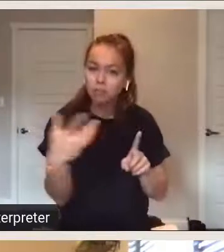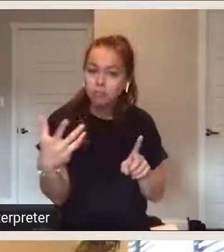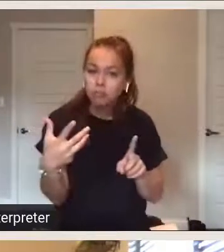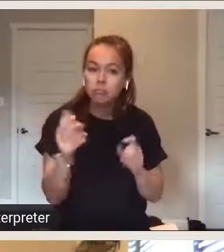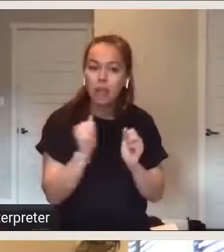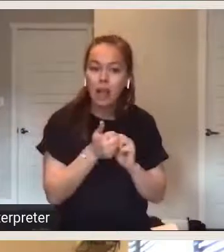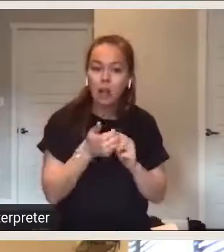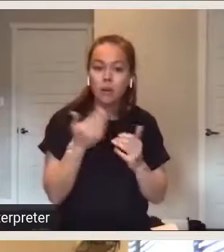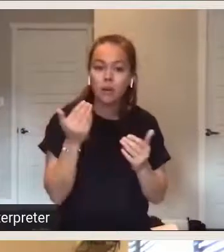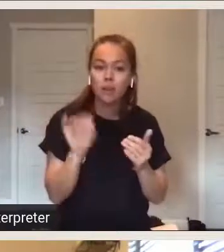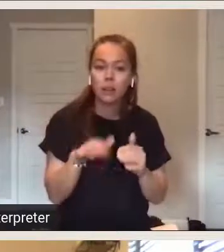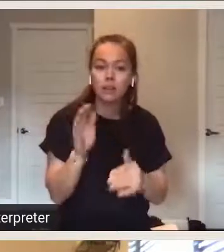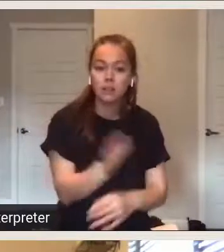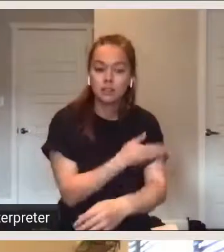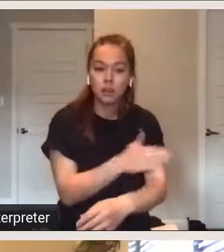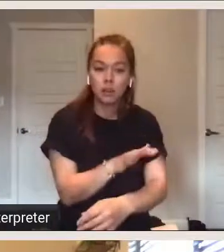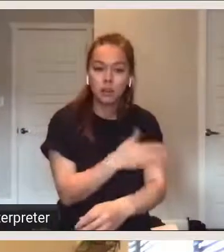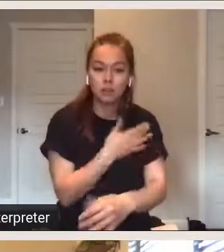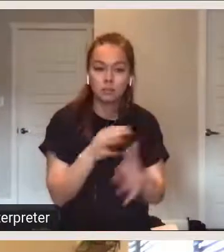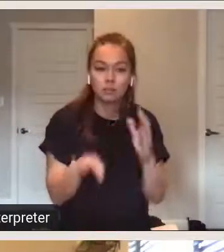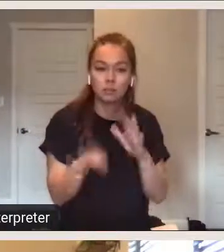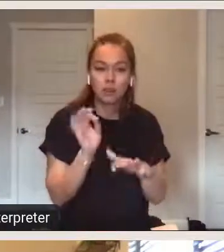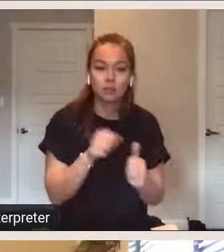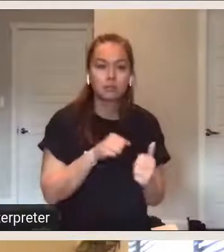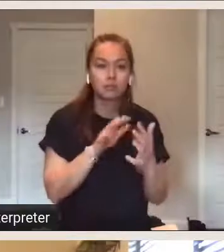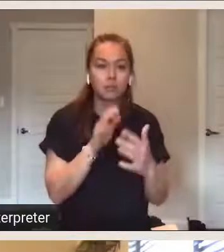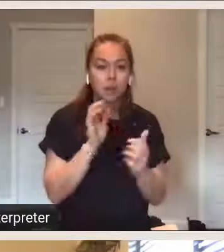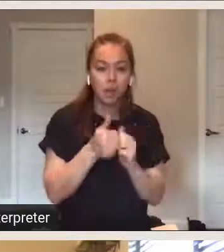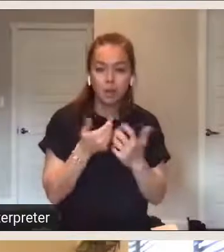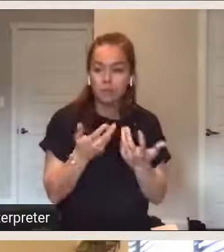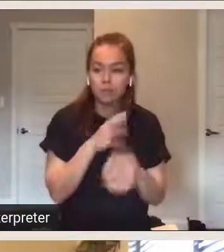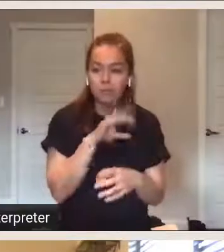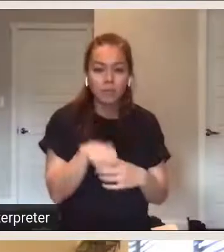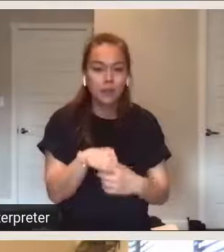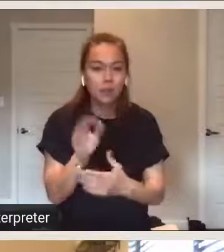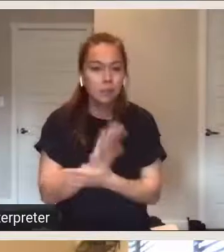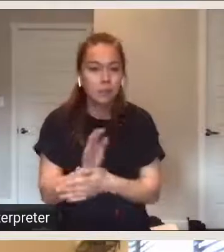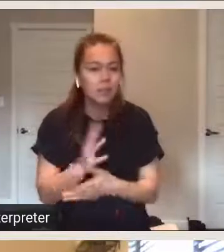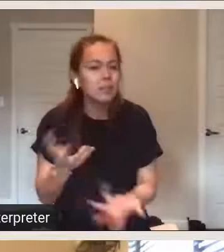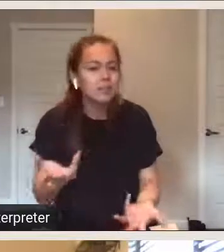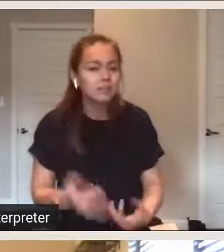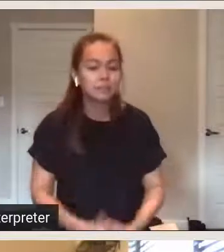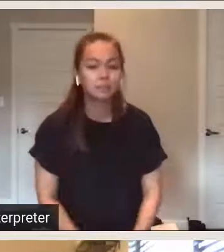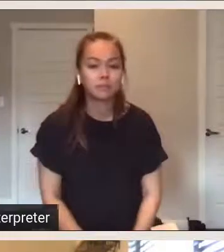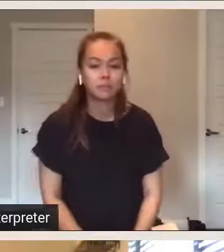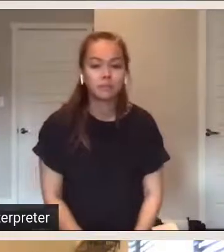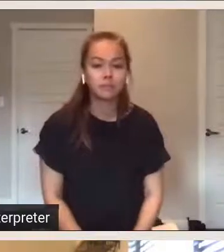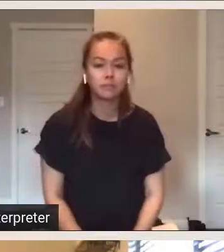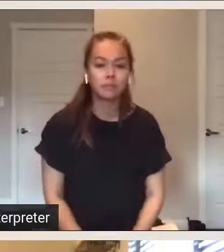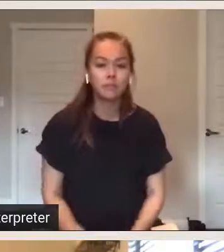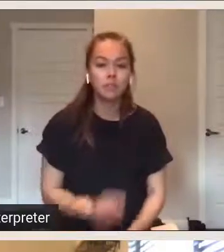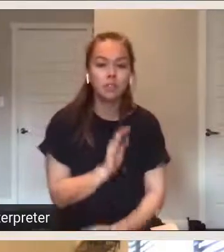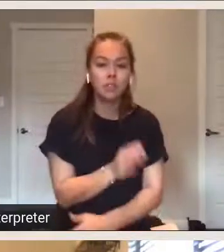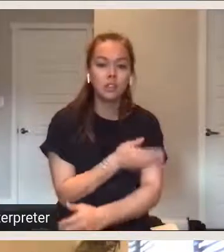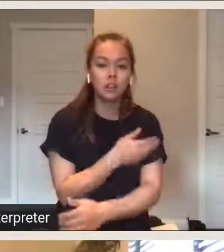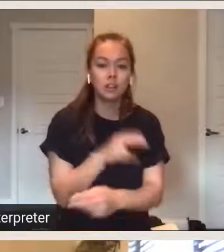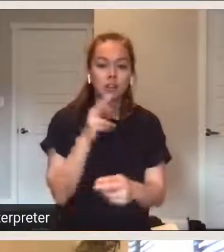that song found its way into the film. Yeah, so it's called You Exist in My Song by